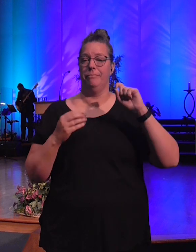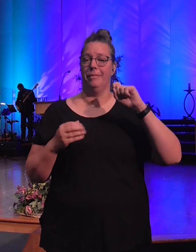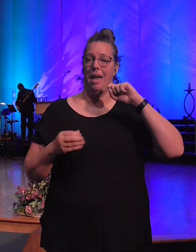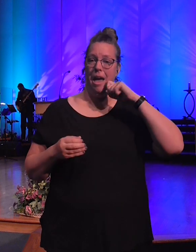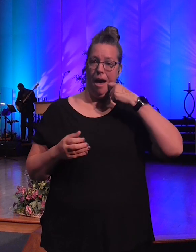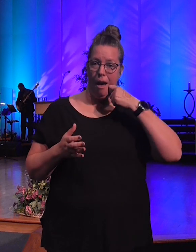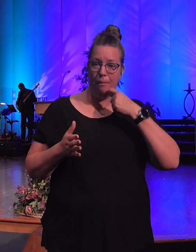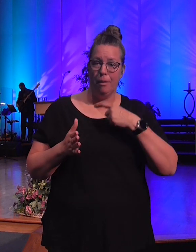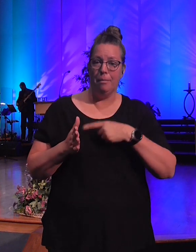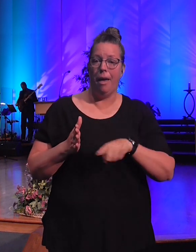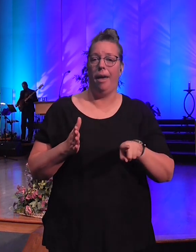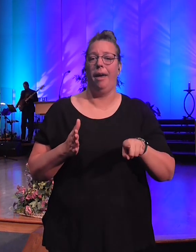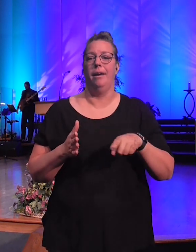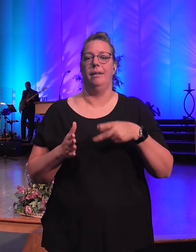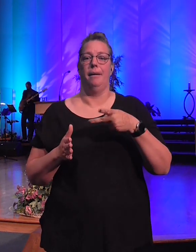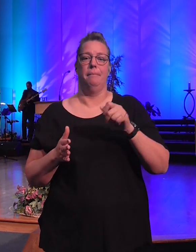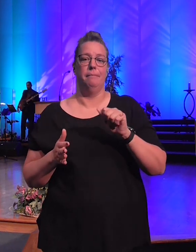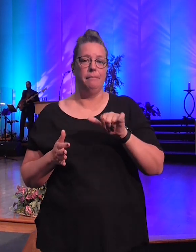Pay, PayPal,